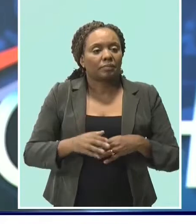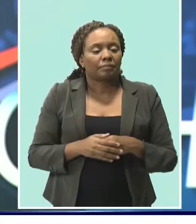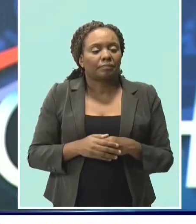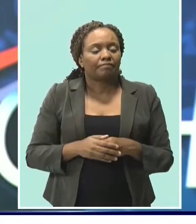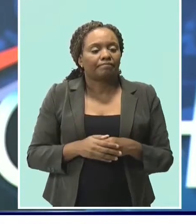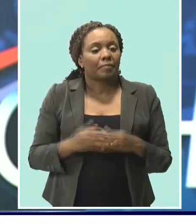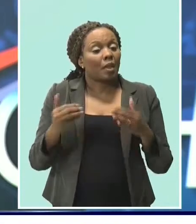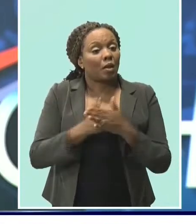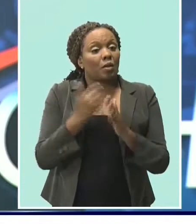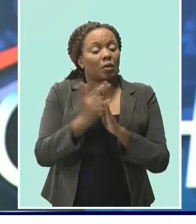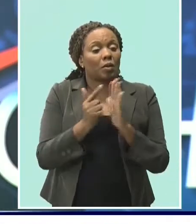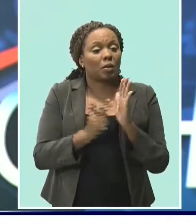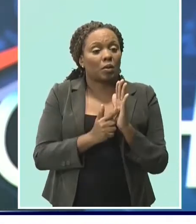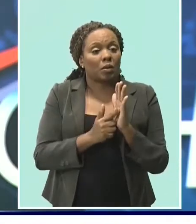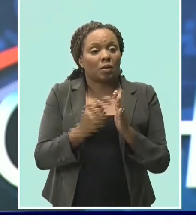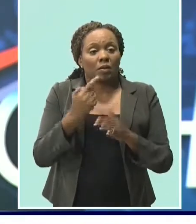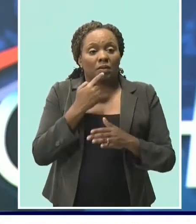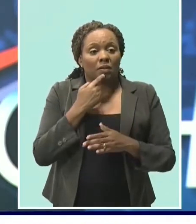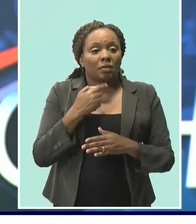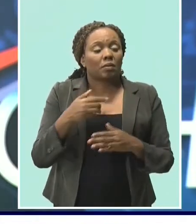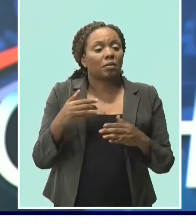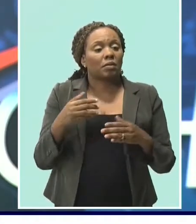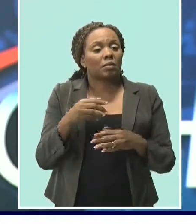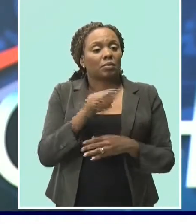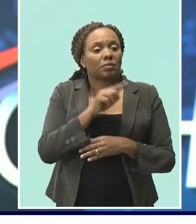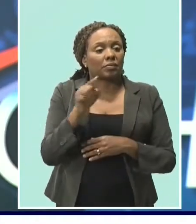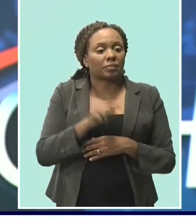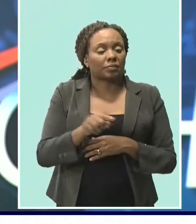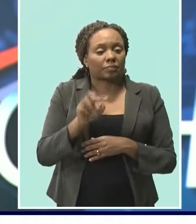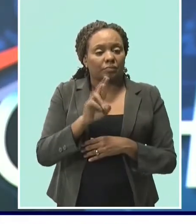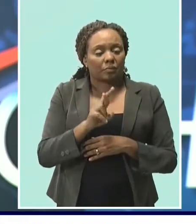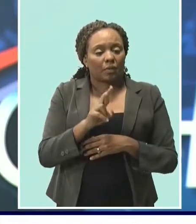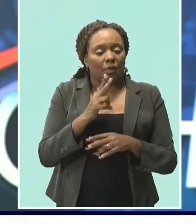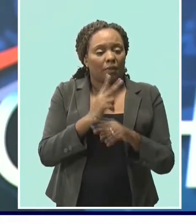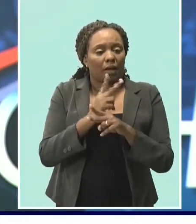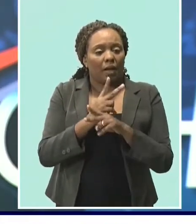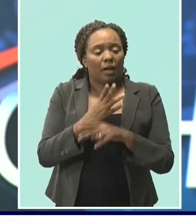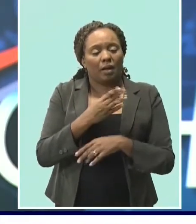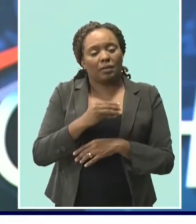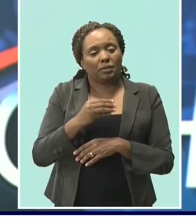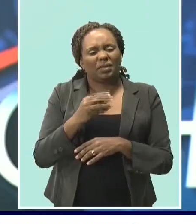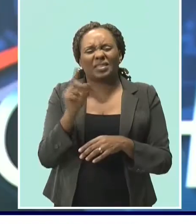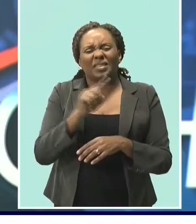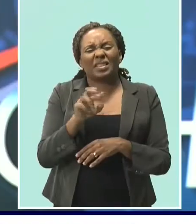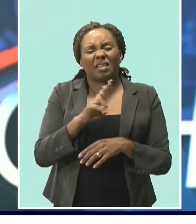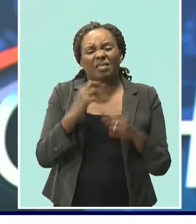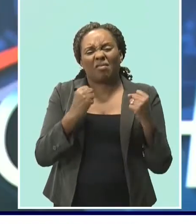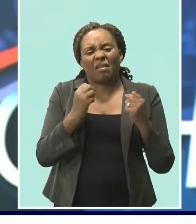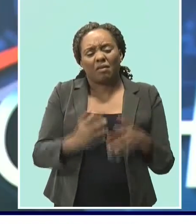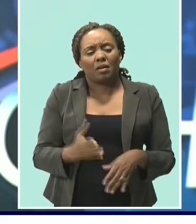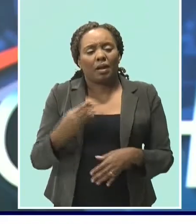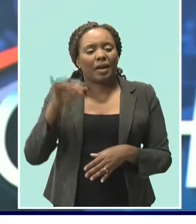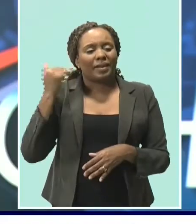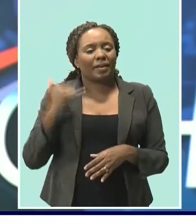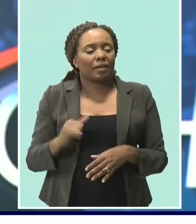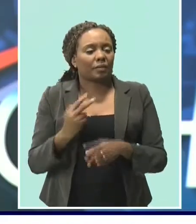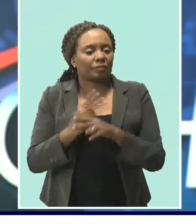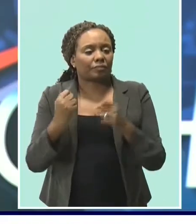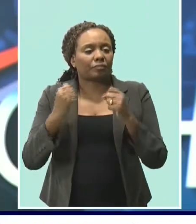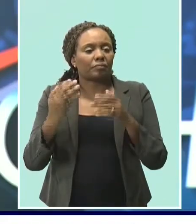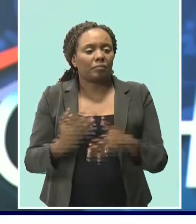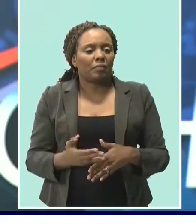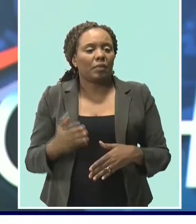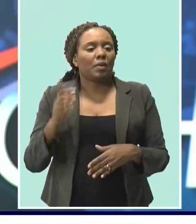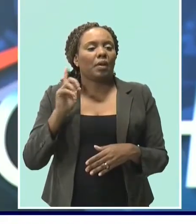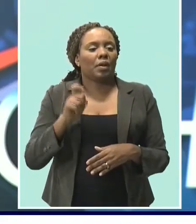service vehicles subject to new regulations. This from Minister of Information, Broadcasting and Public Affairs, Senator Lucille Moe,